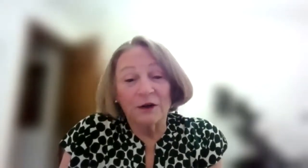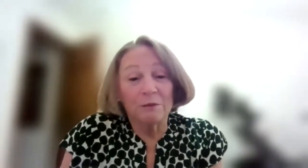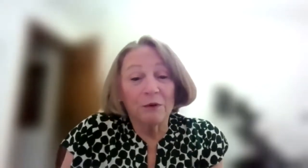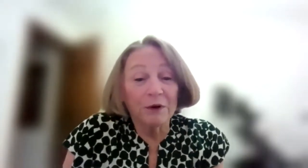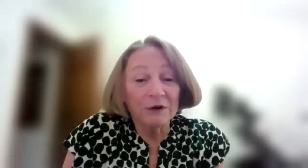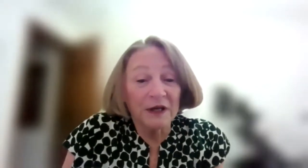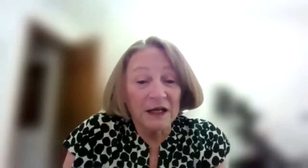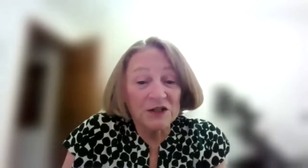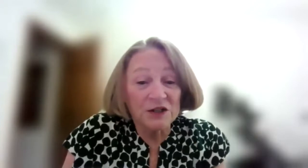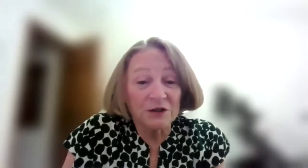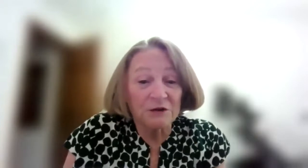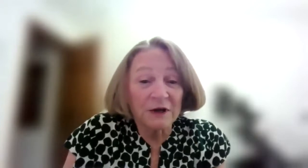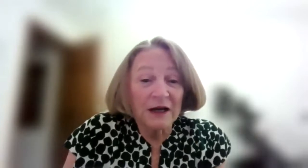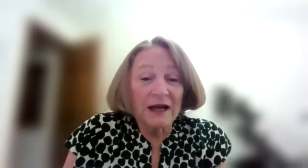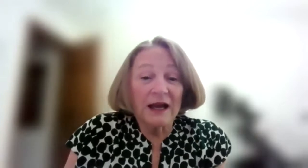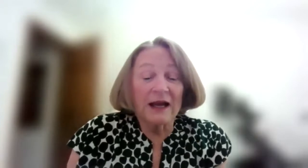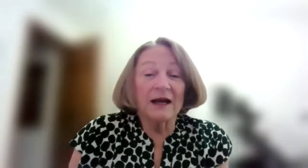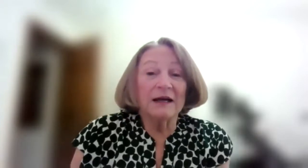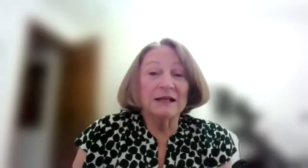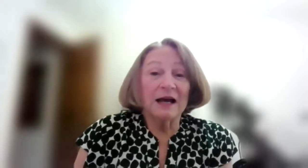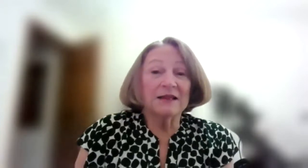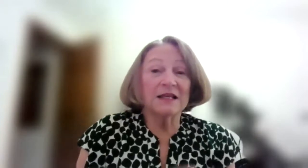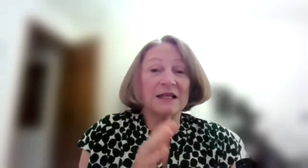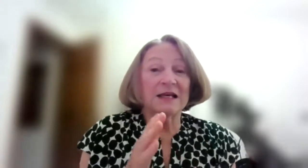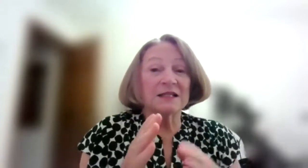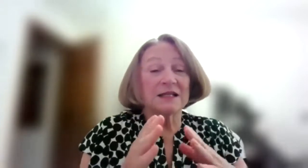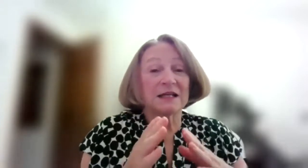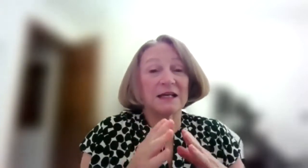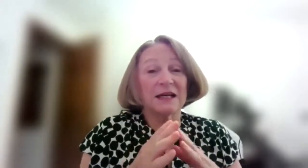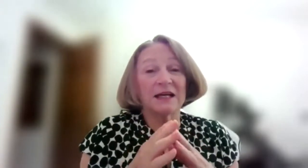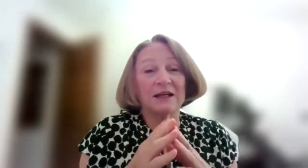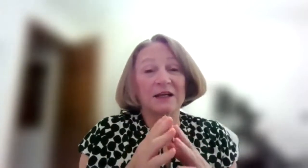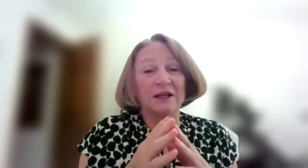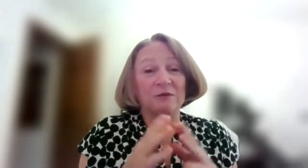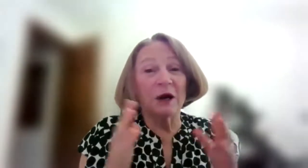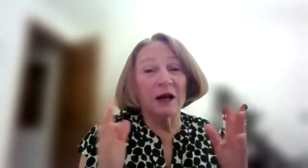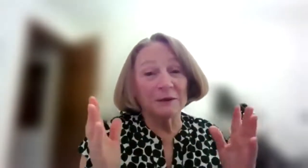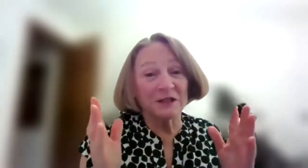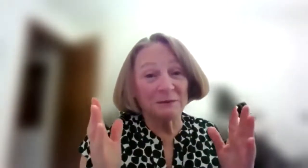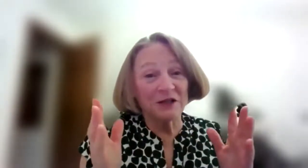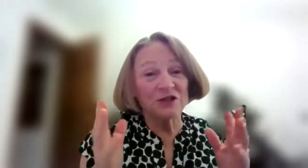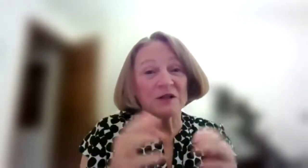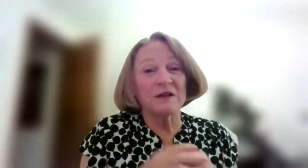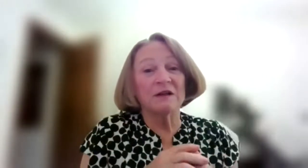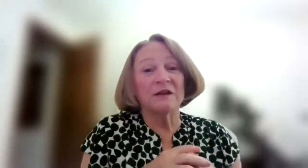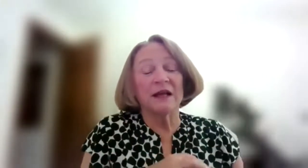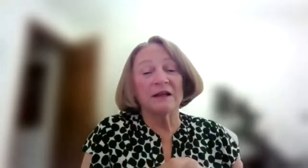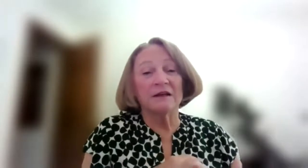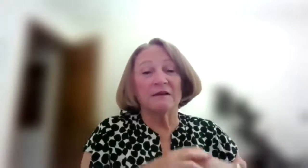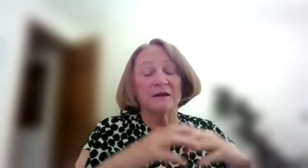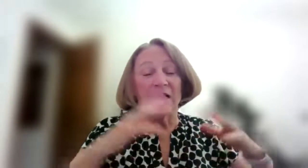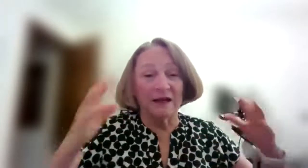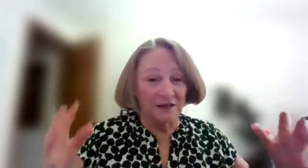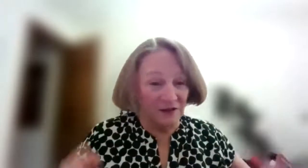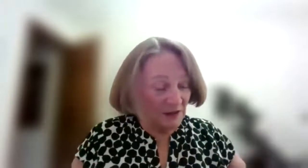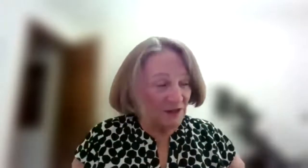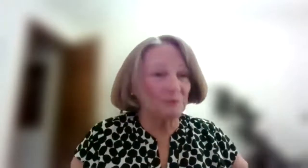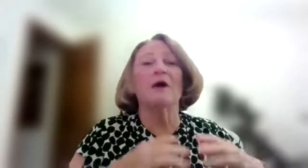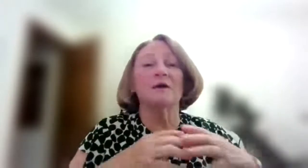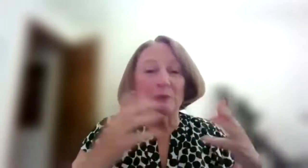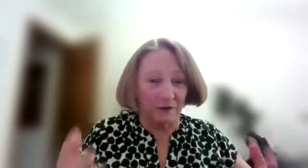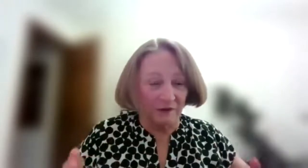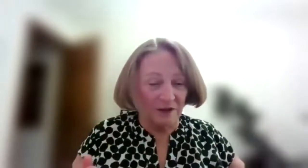a very important issue. And I think that you've brought up a dimension that